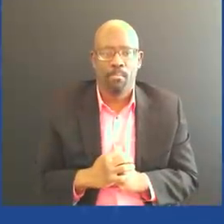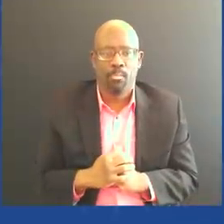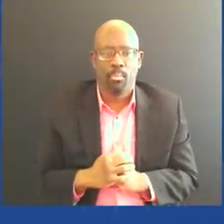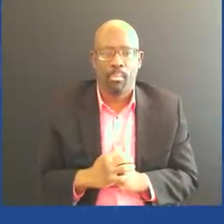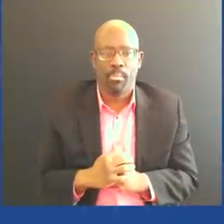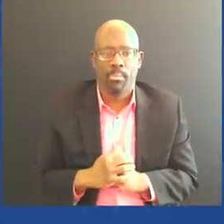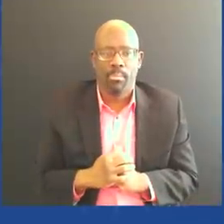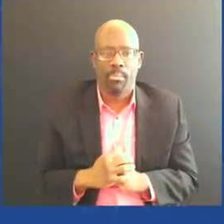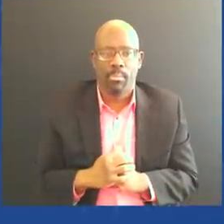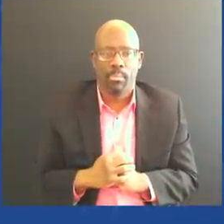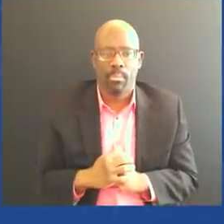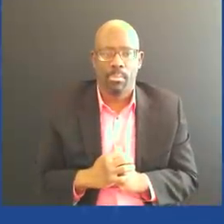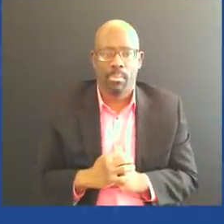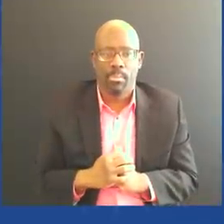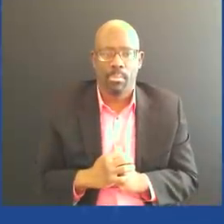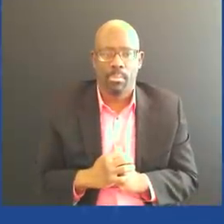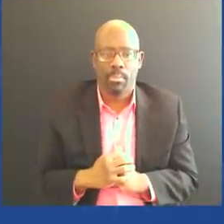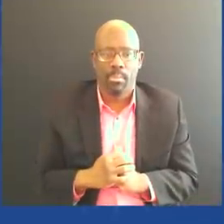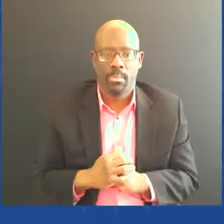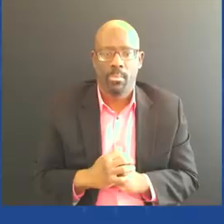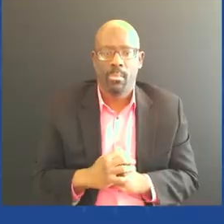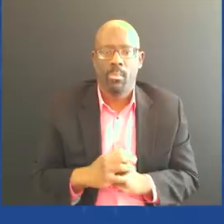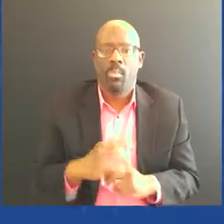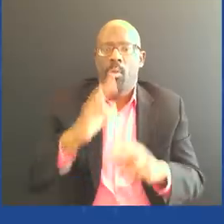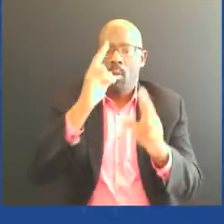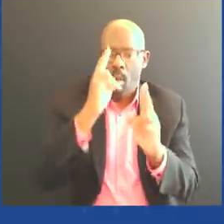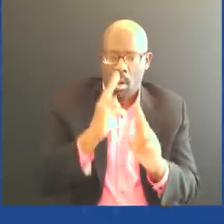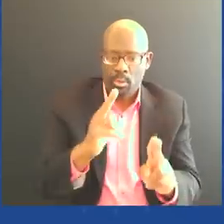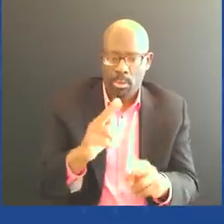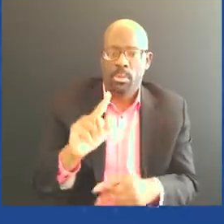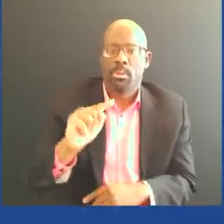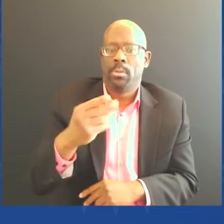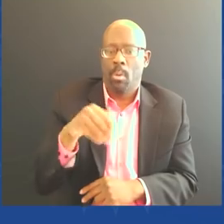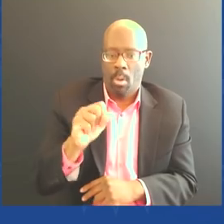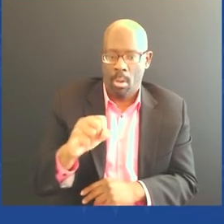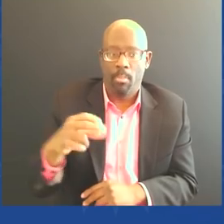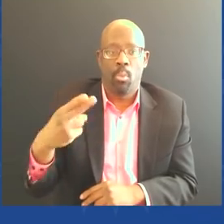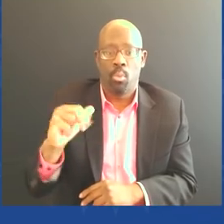The Honorable Thomas Carper, United States Senator, State of Delaware.